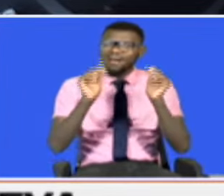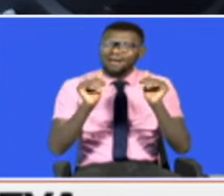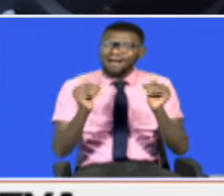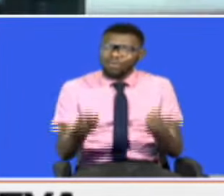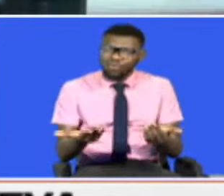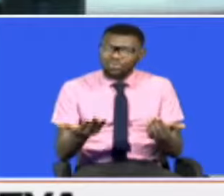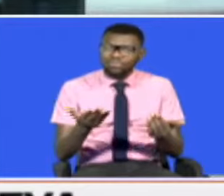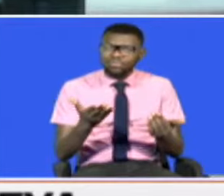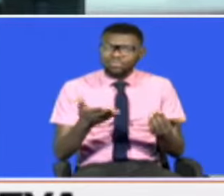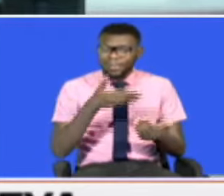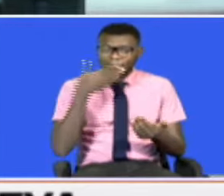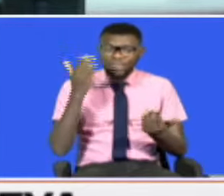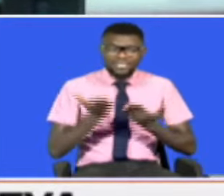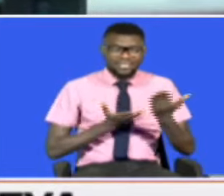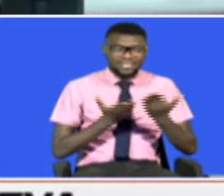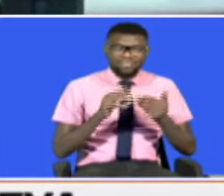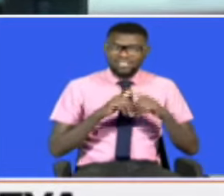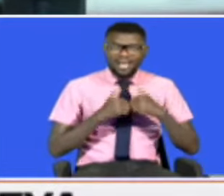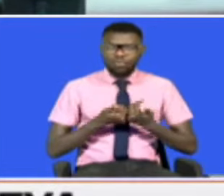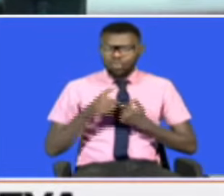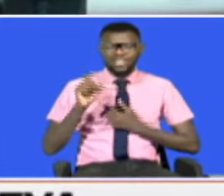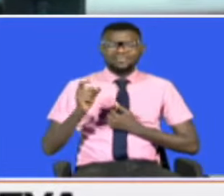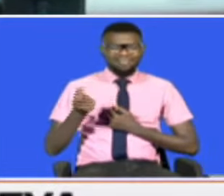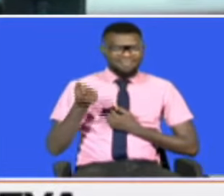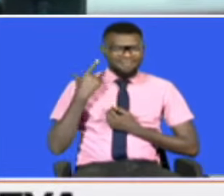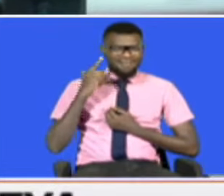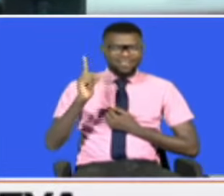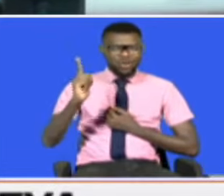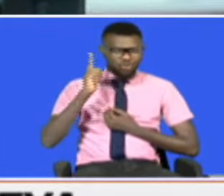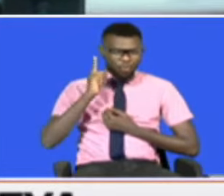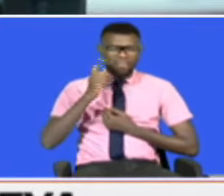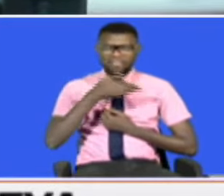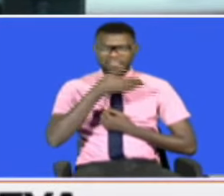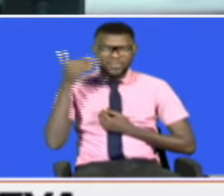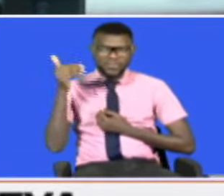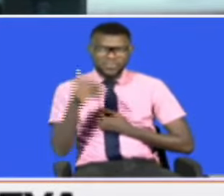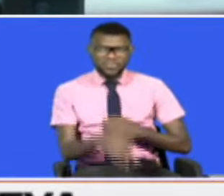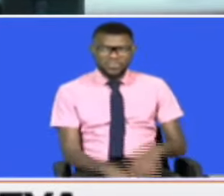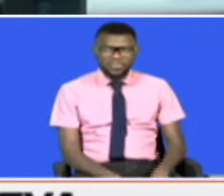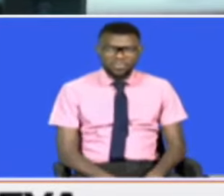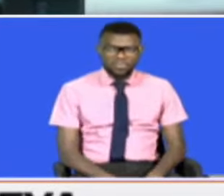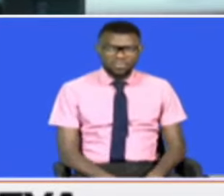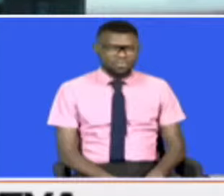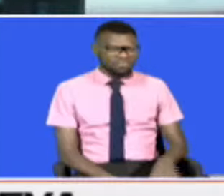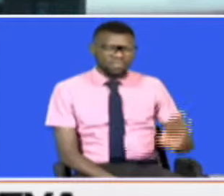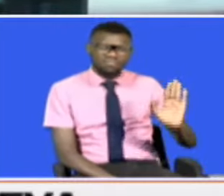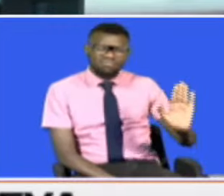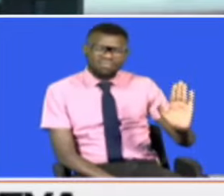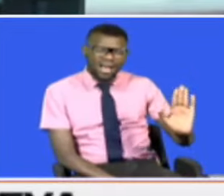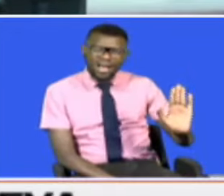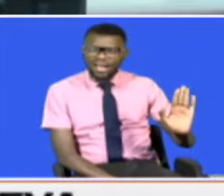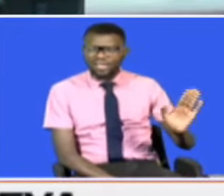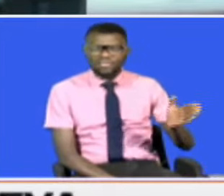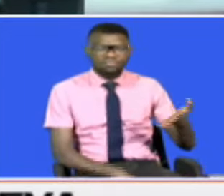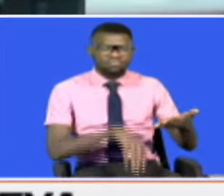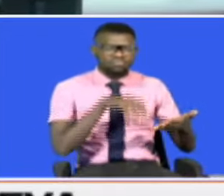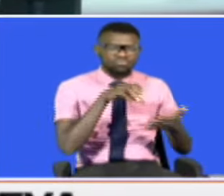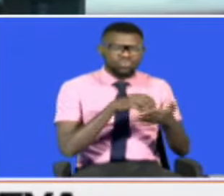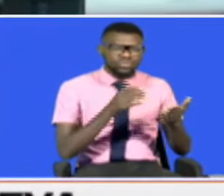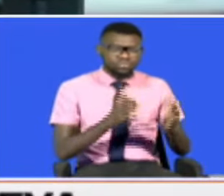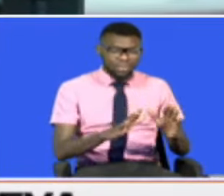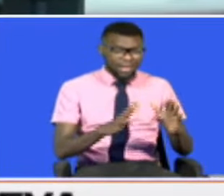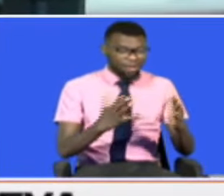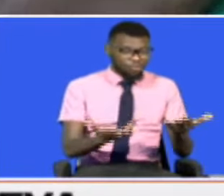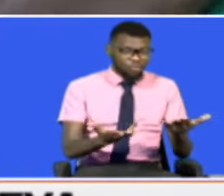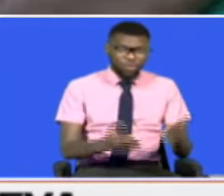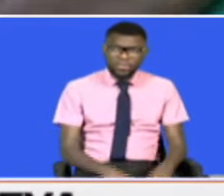vipengele vingine. She will need to look at how then her public positioning is going to be. What are the utterances? How is she going